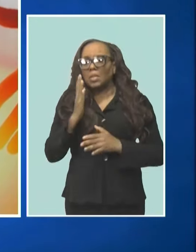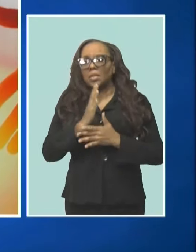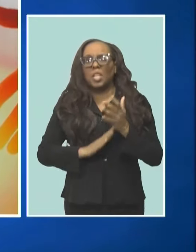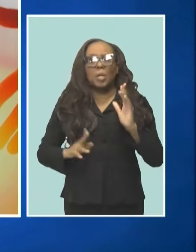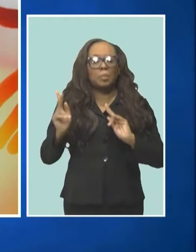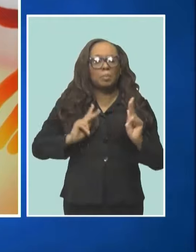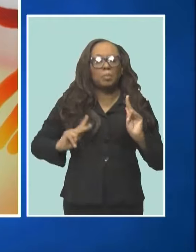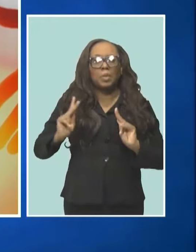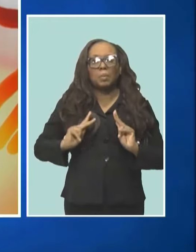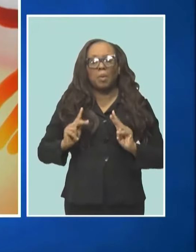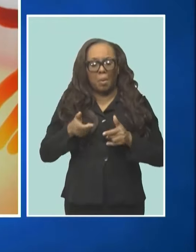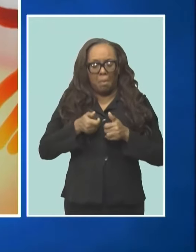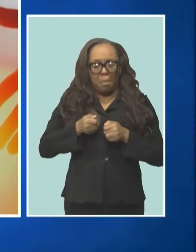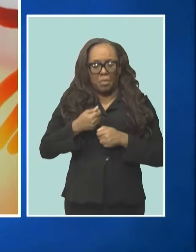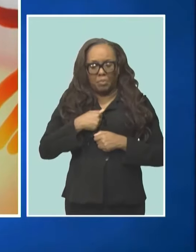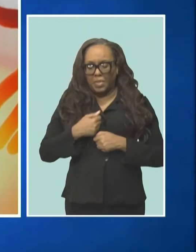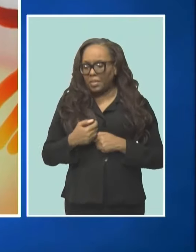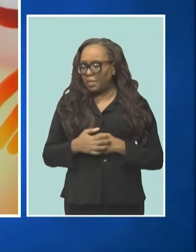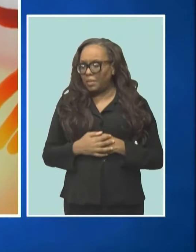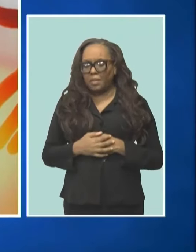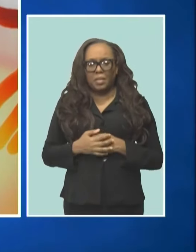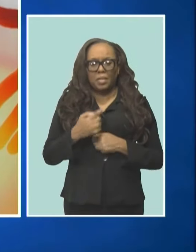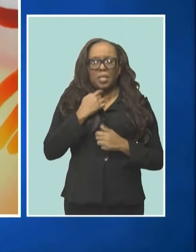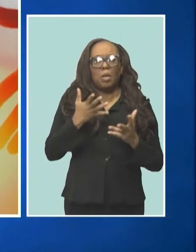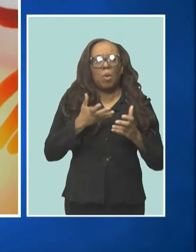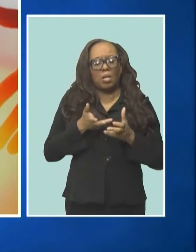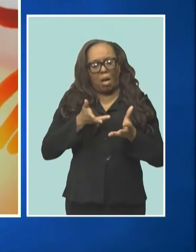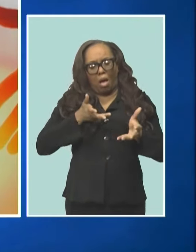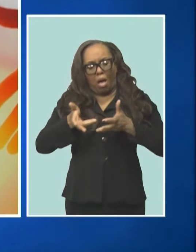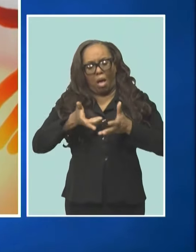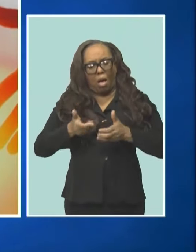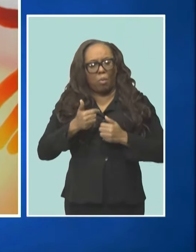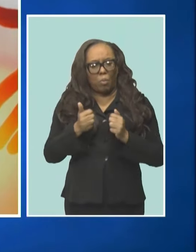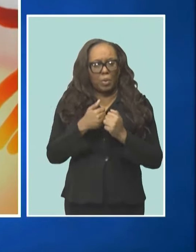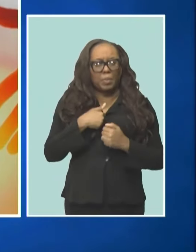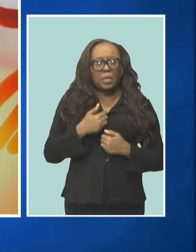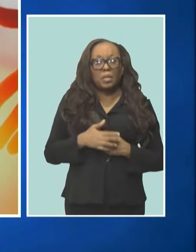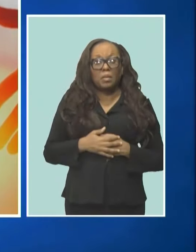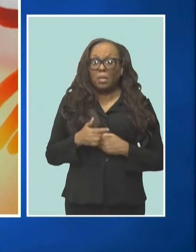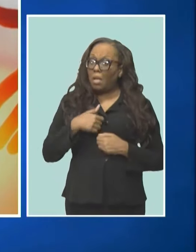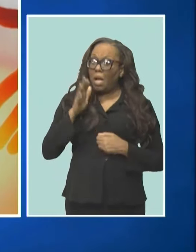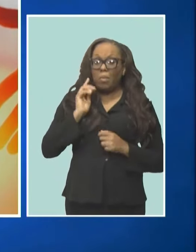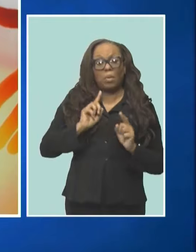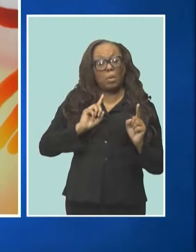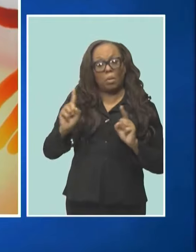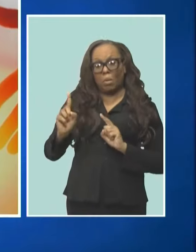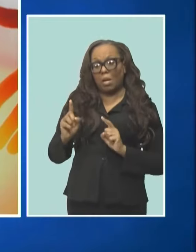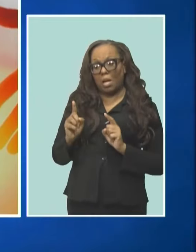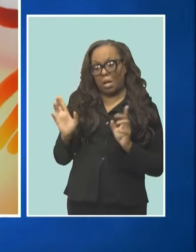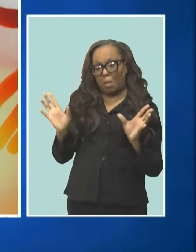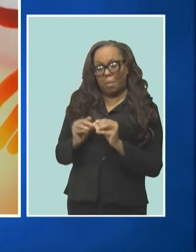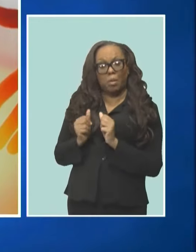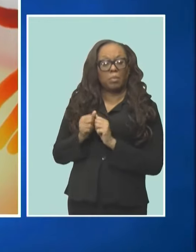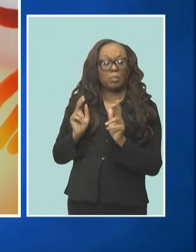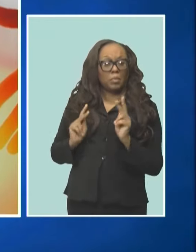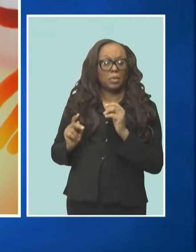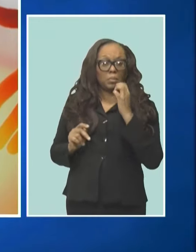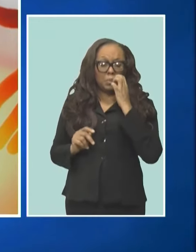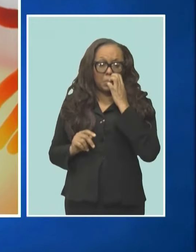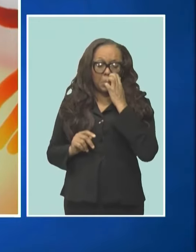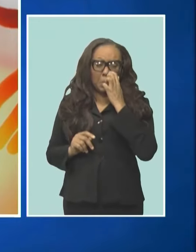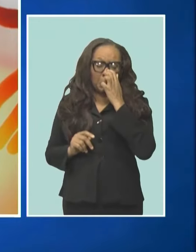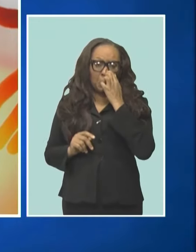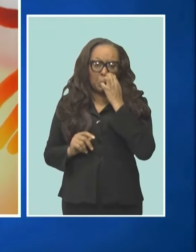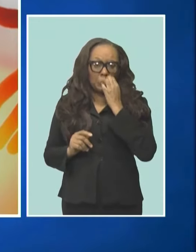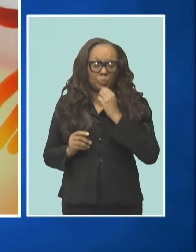or telling me they want to meet with me and they want to talk with me, and believe me, I'm going to go and see them too. Because I know that we all